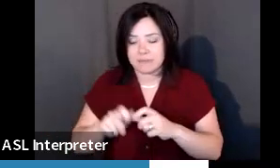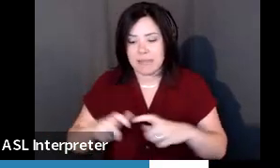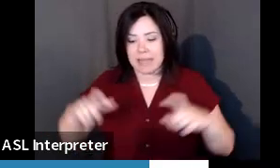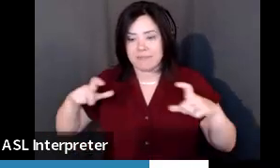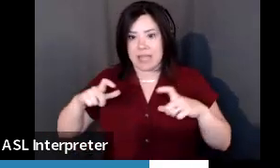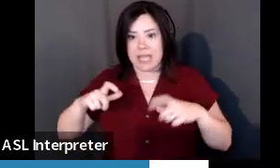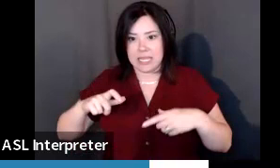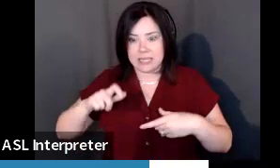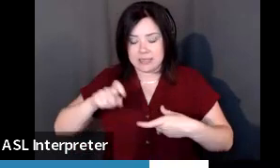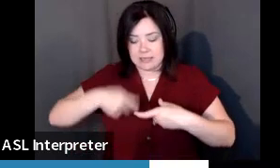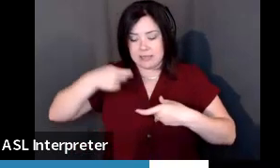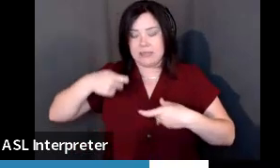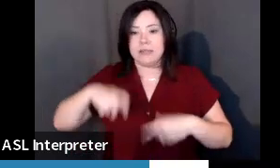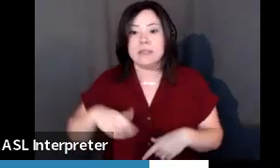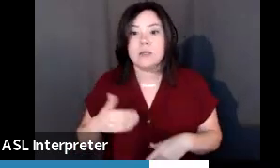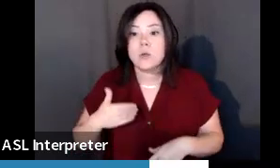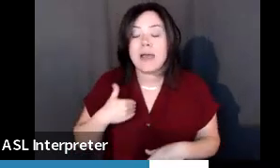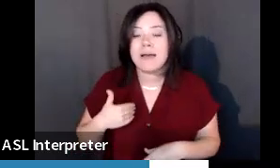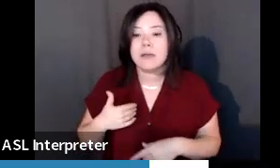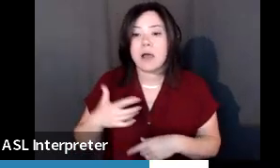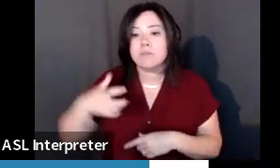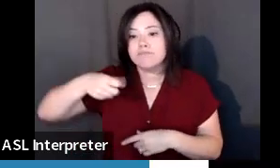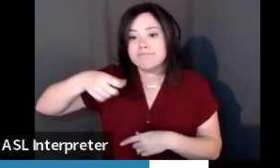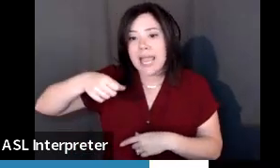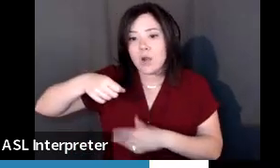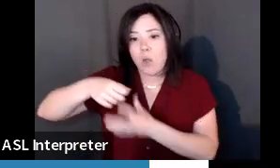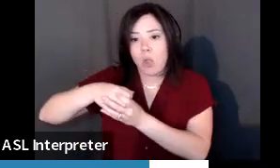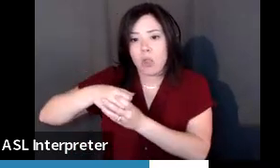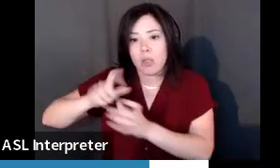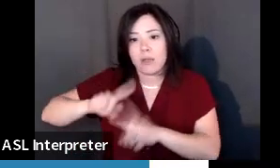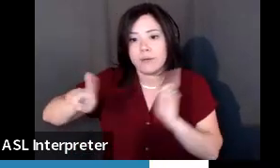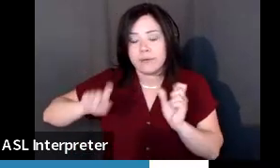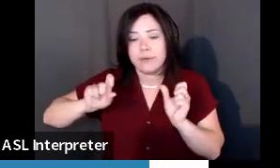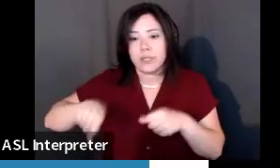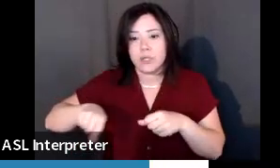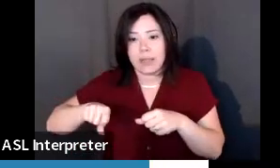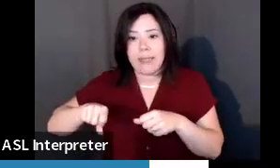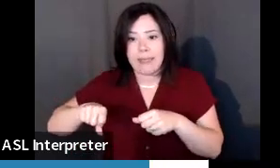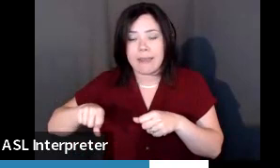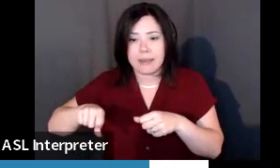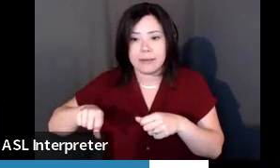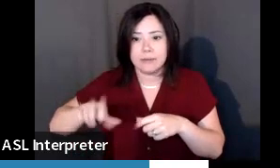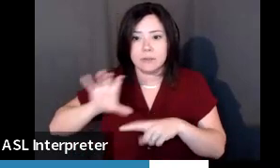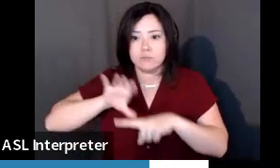magnification. We have a adaptive handle that you can put onto a crochet.